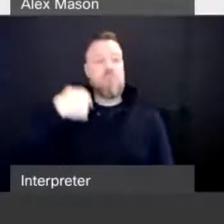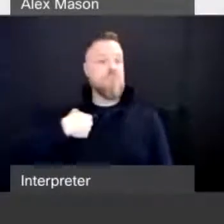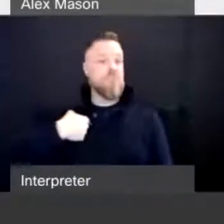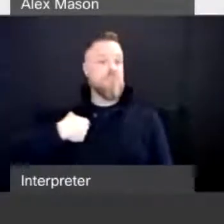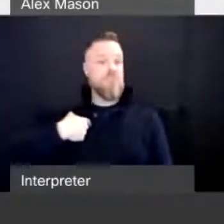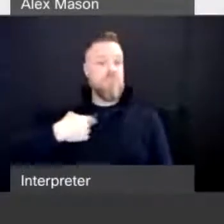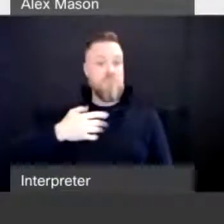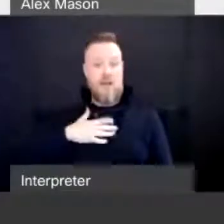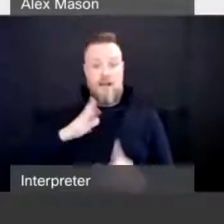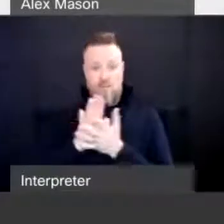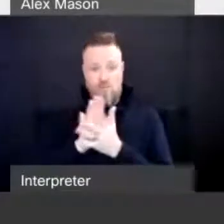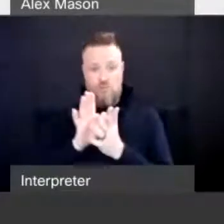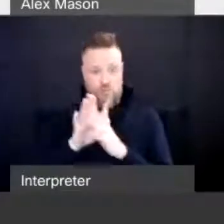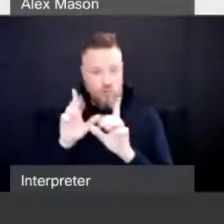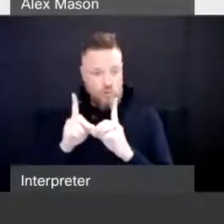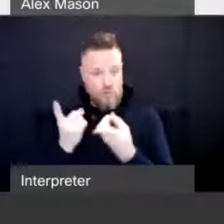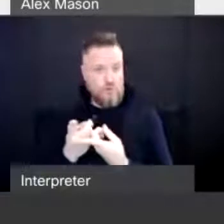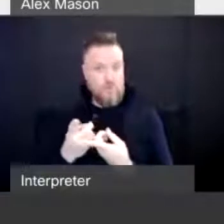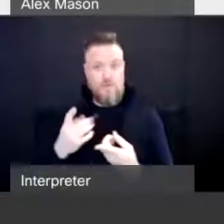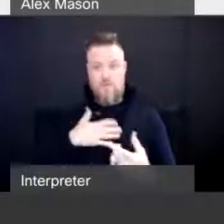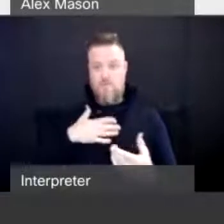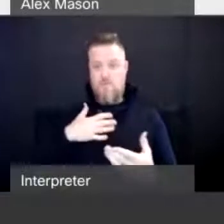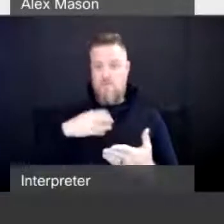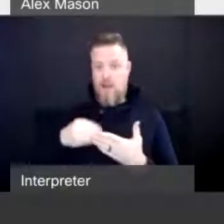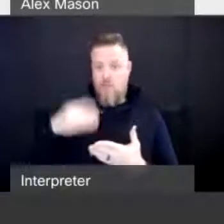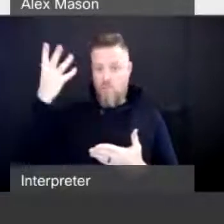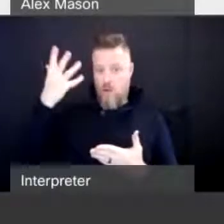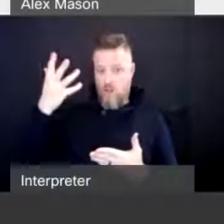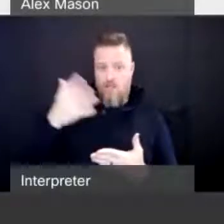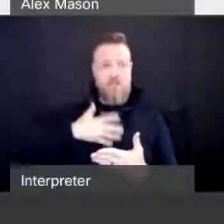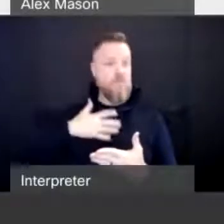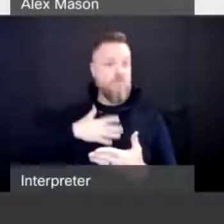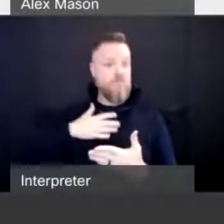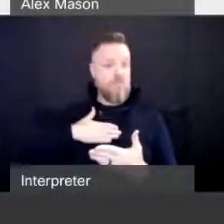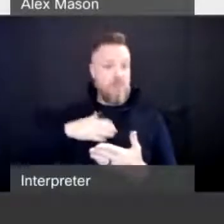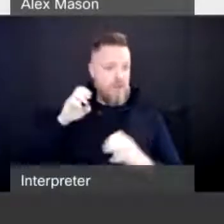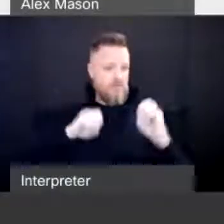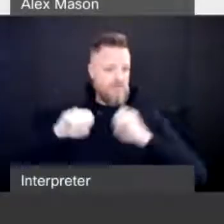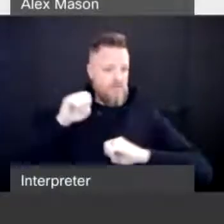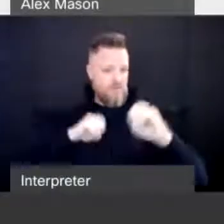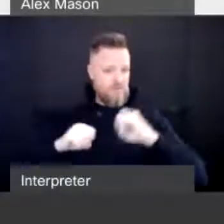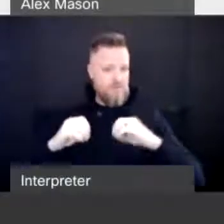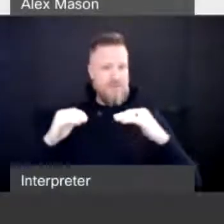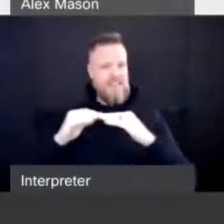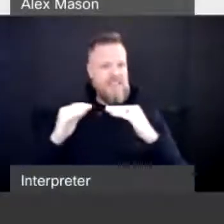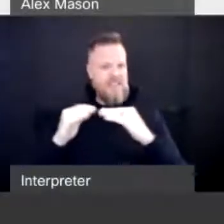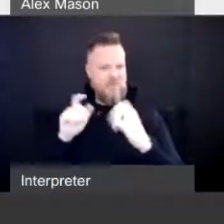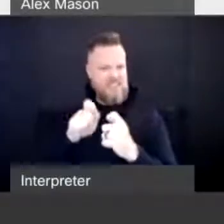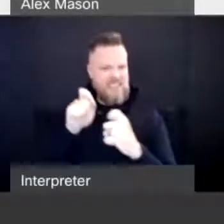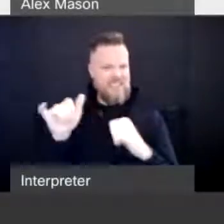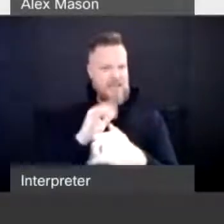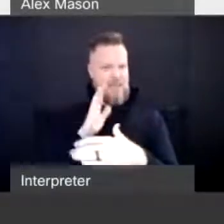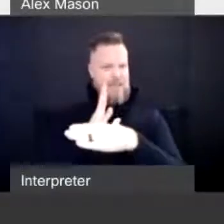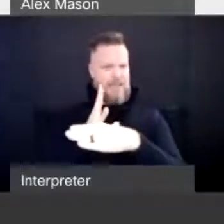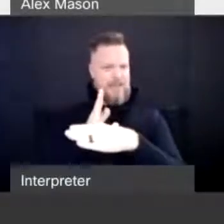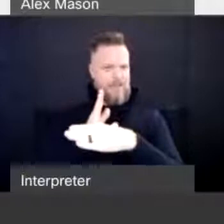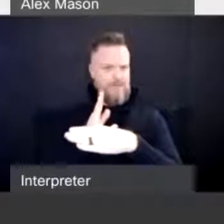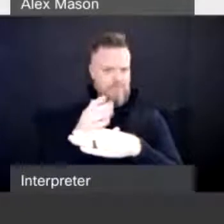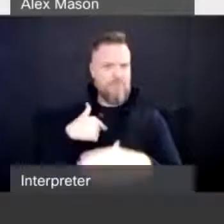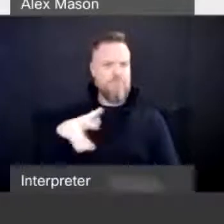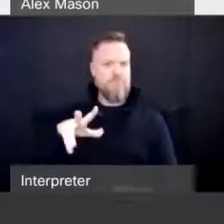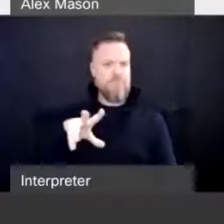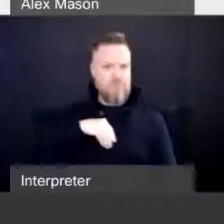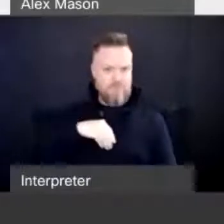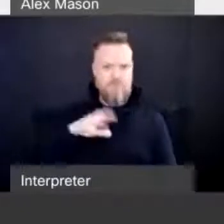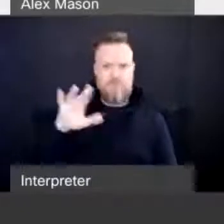district where my wealth or my assessed valuation per pupil equaled the median, I would get